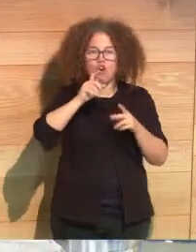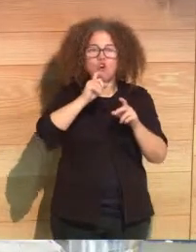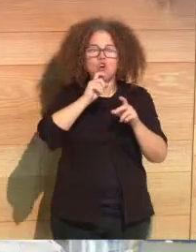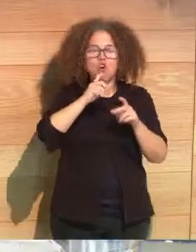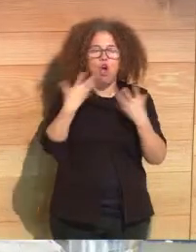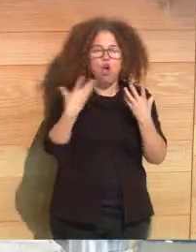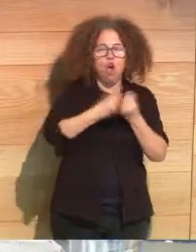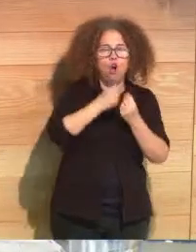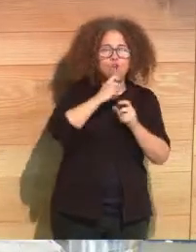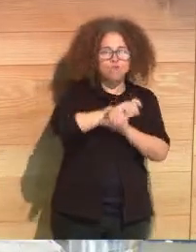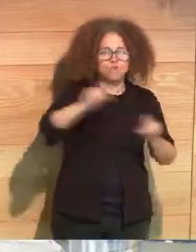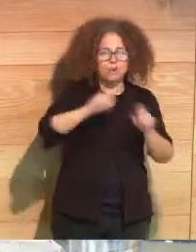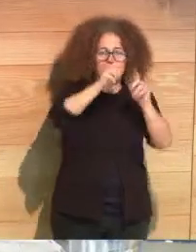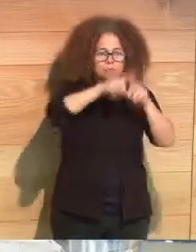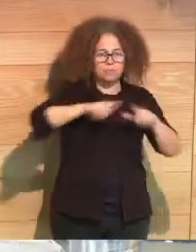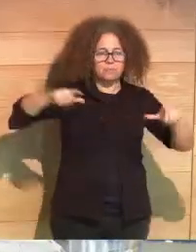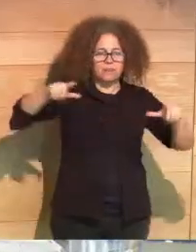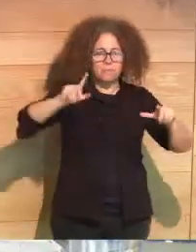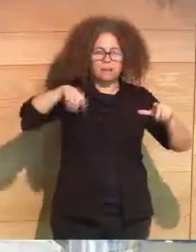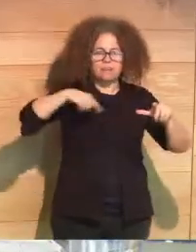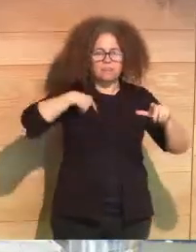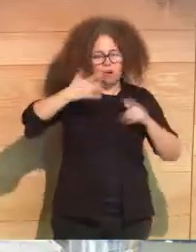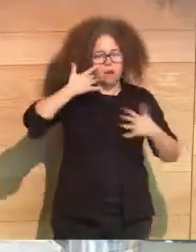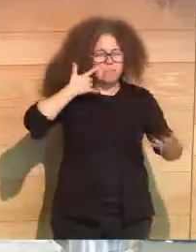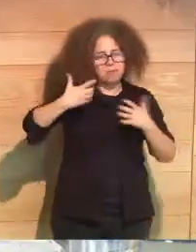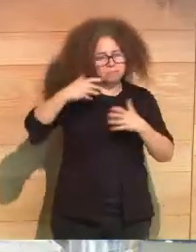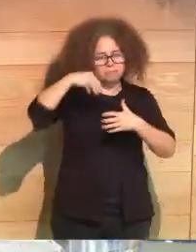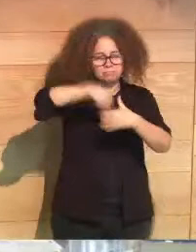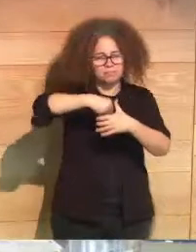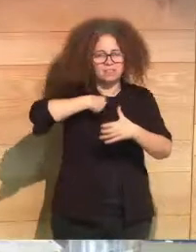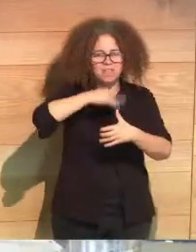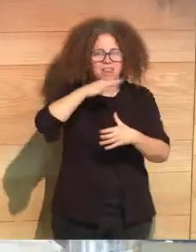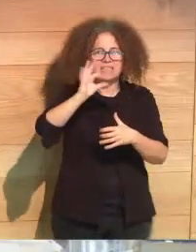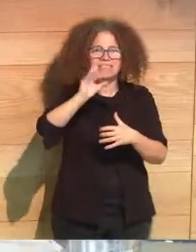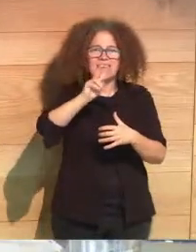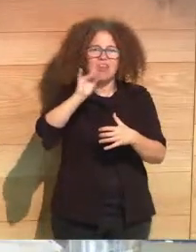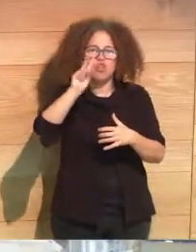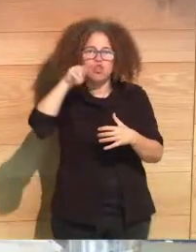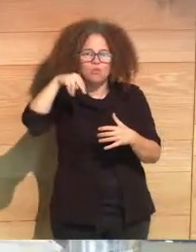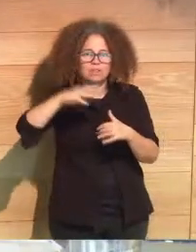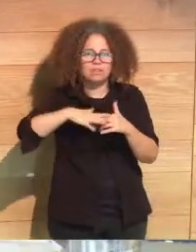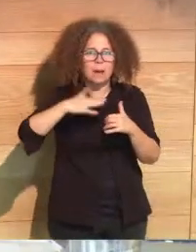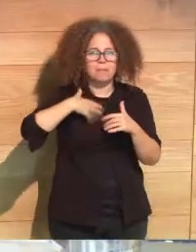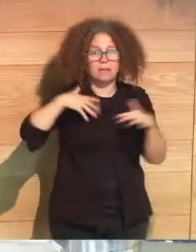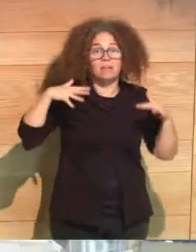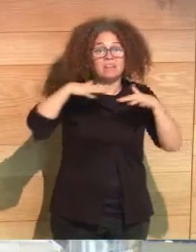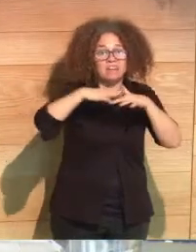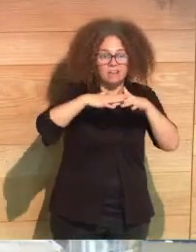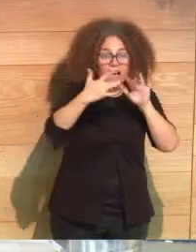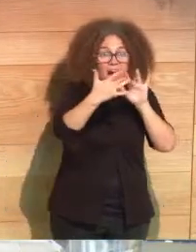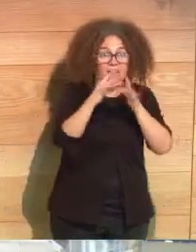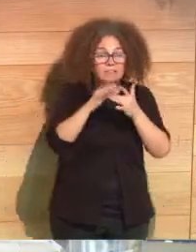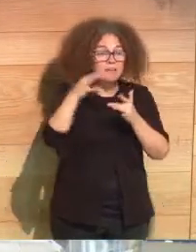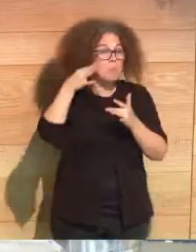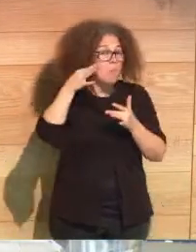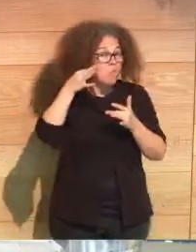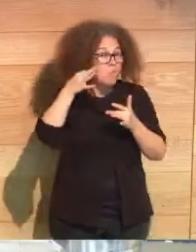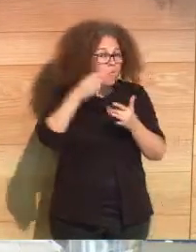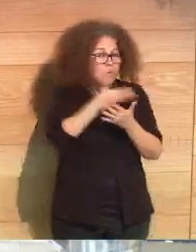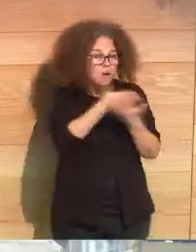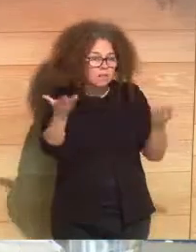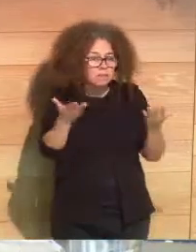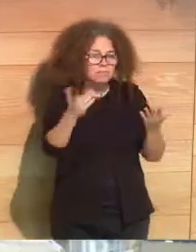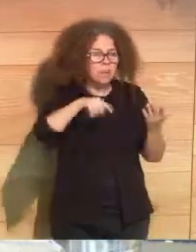And she's a co-founder of a platform that is called Saloon that generates a network